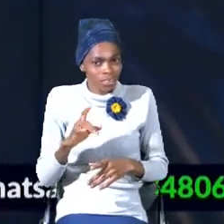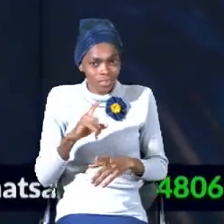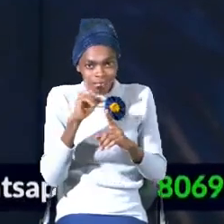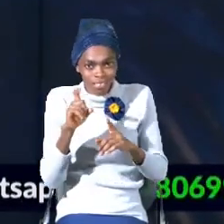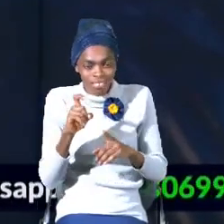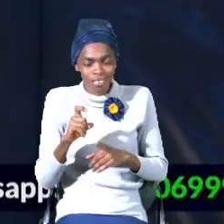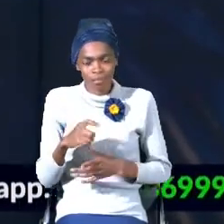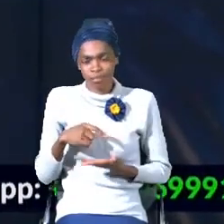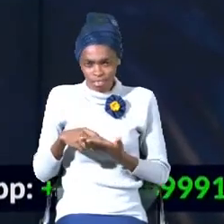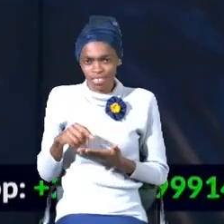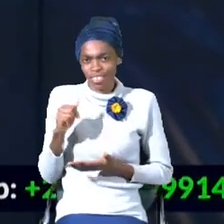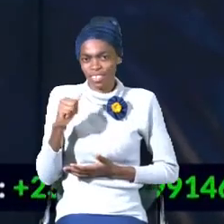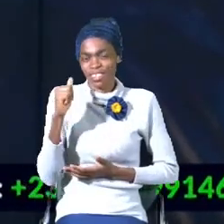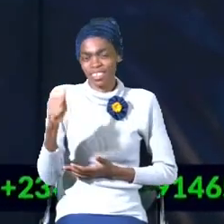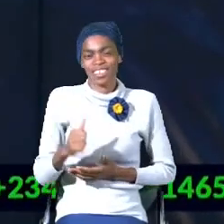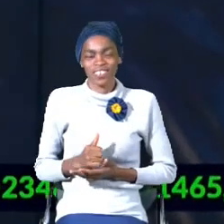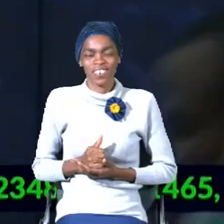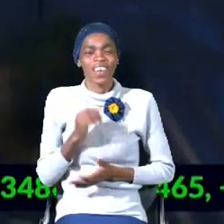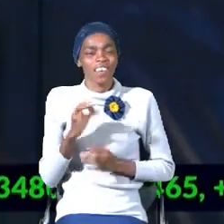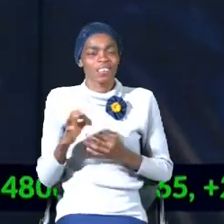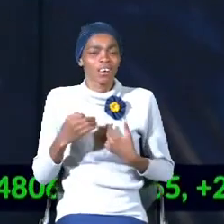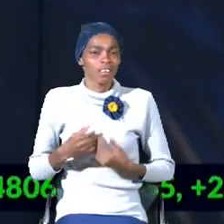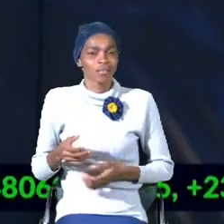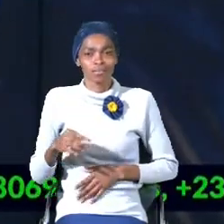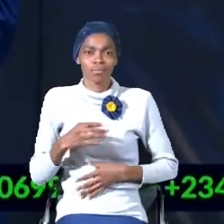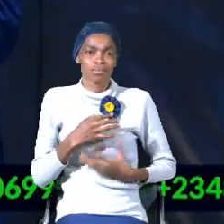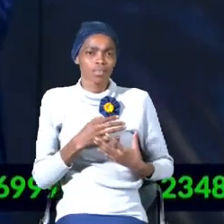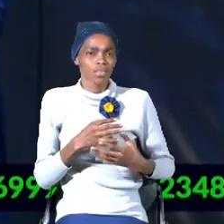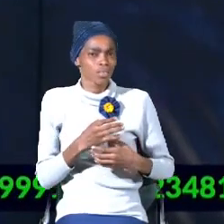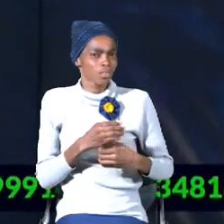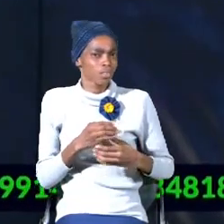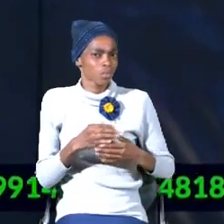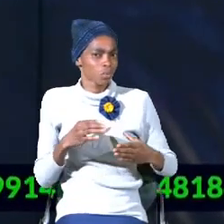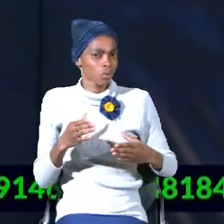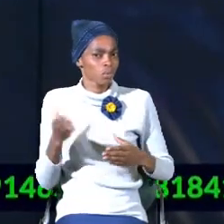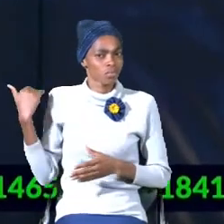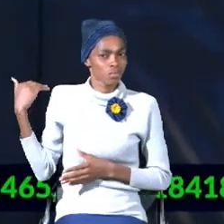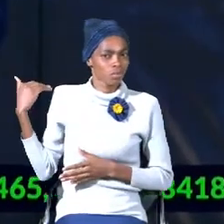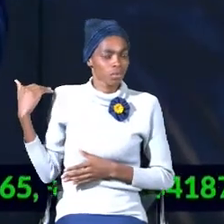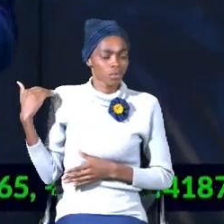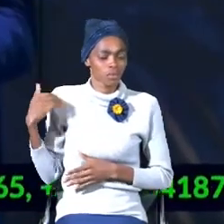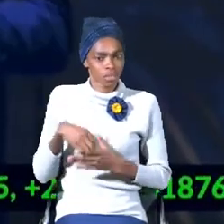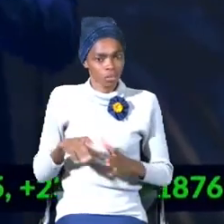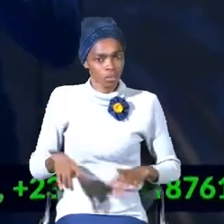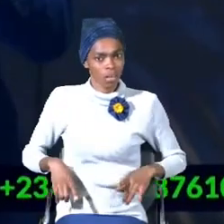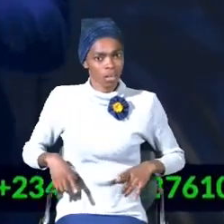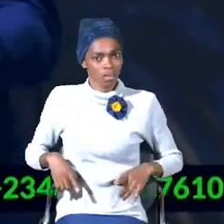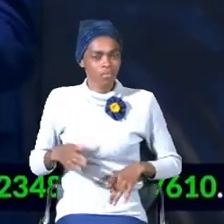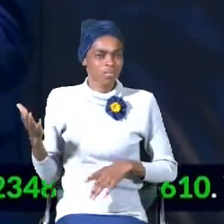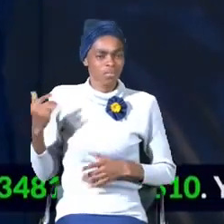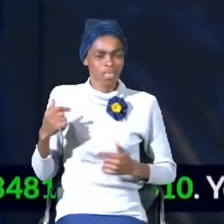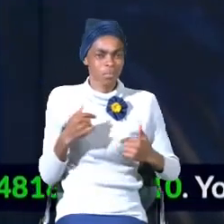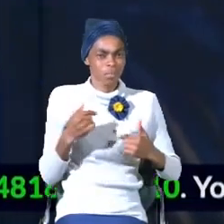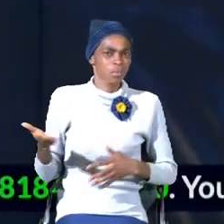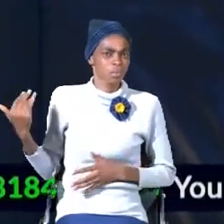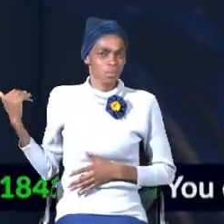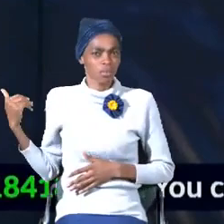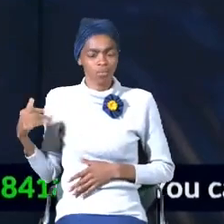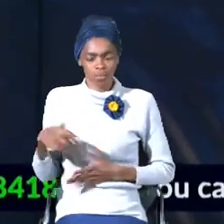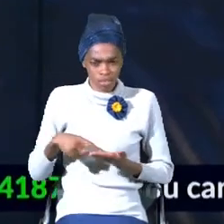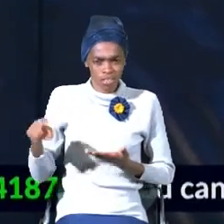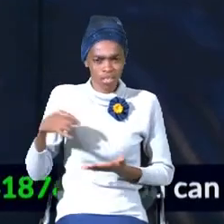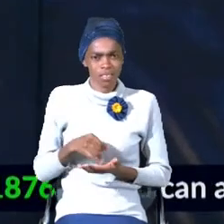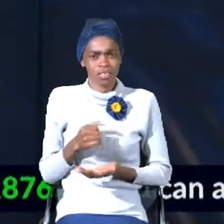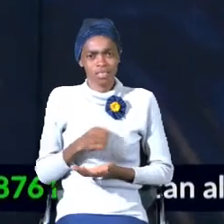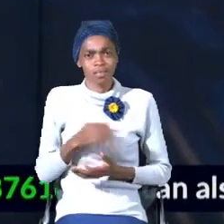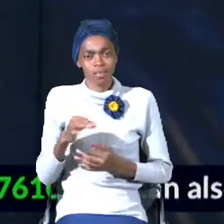yourself. If you have anywhere that was swollen before, check it up. If you have a place that was paining you before, check it up. If you have